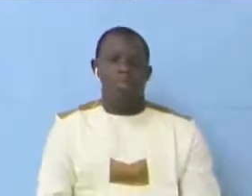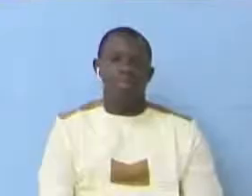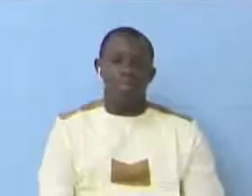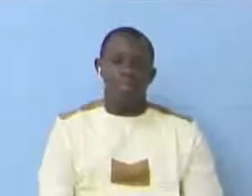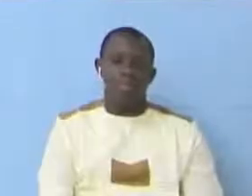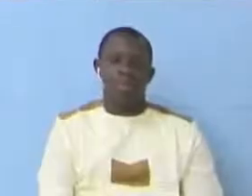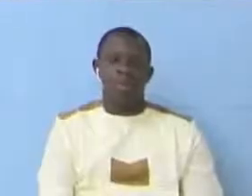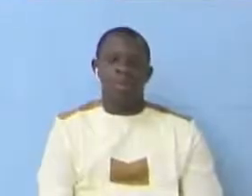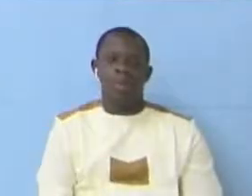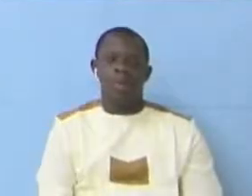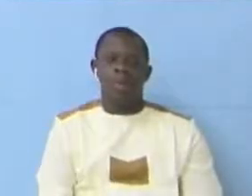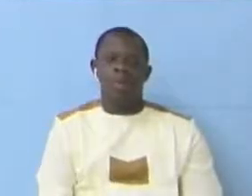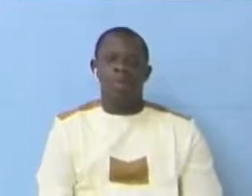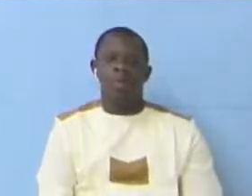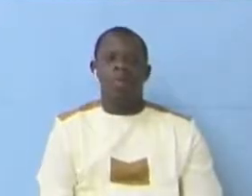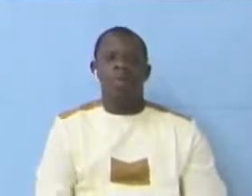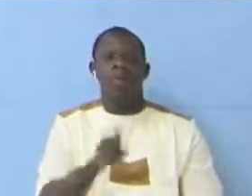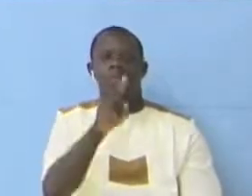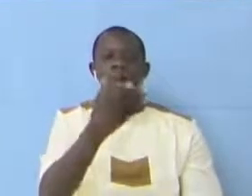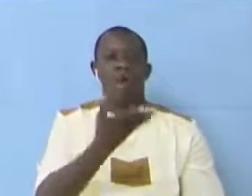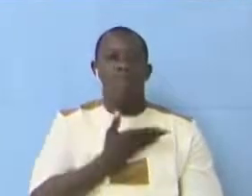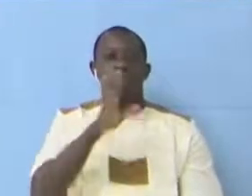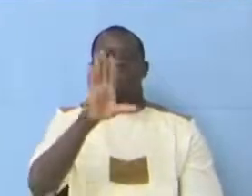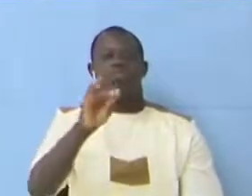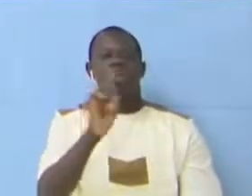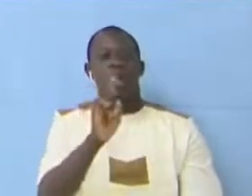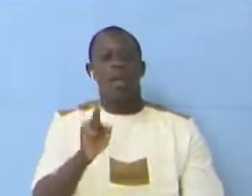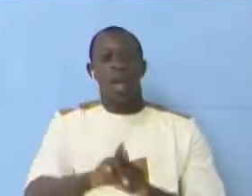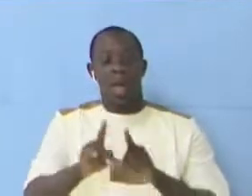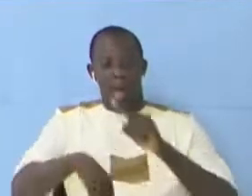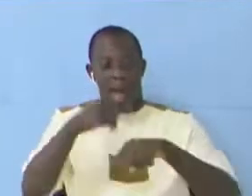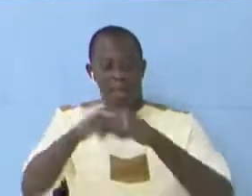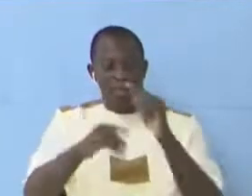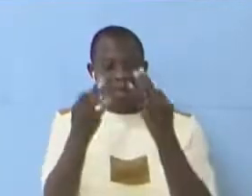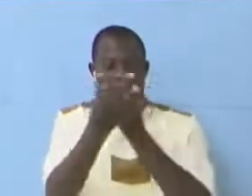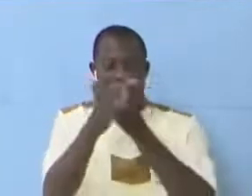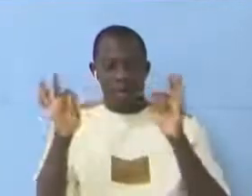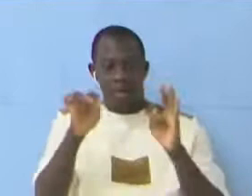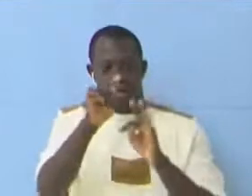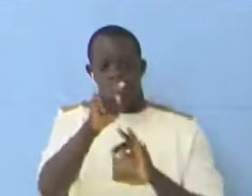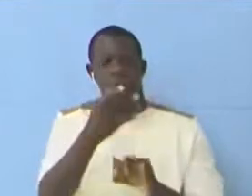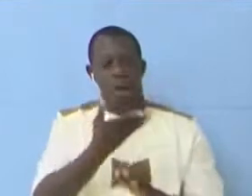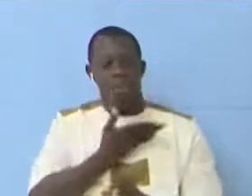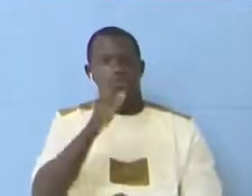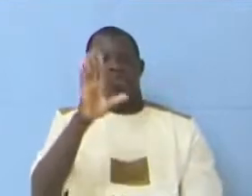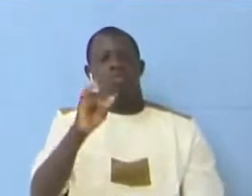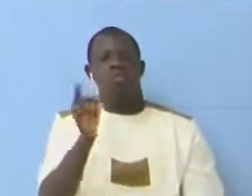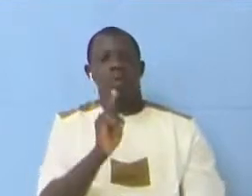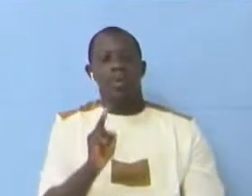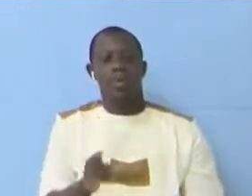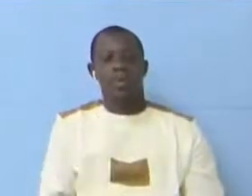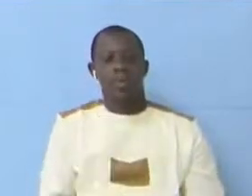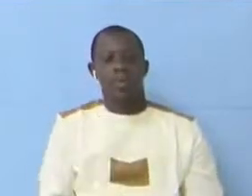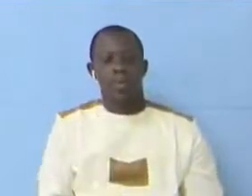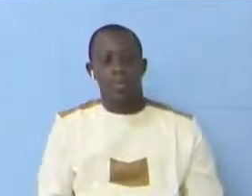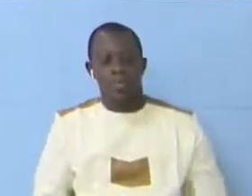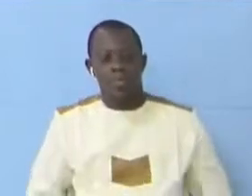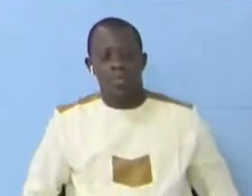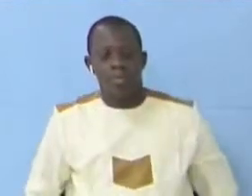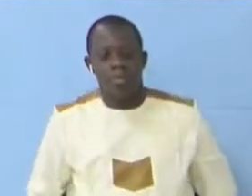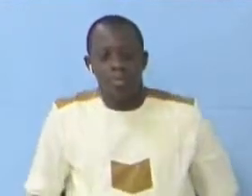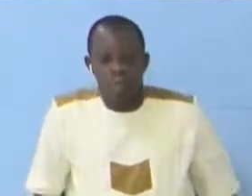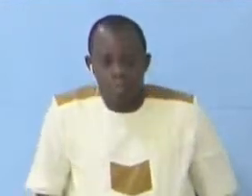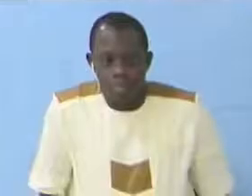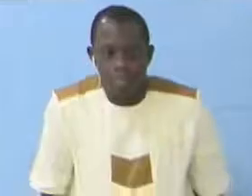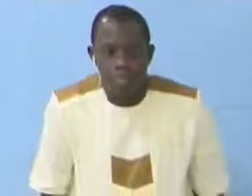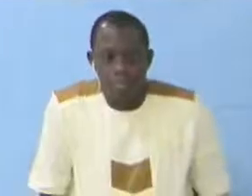And what did you have to do after your release? biñ la bàyyee loo def. What did you have to do? Lan lañ la def loo?